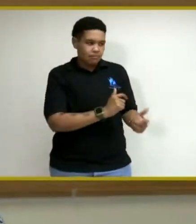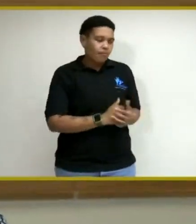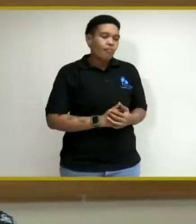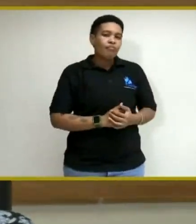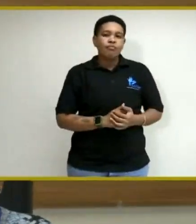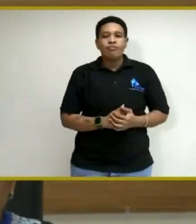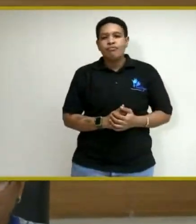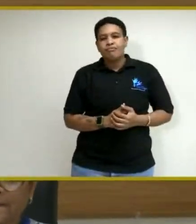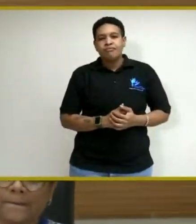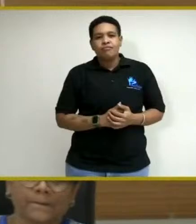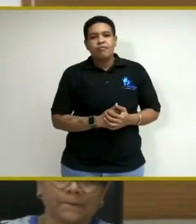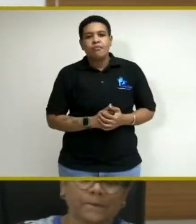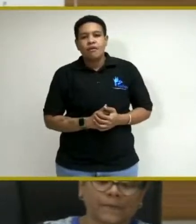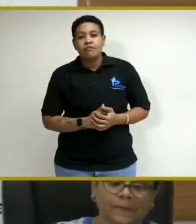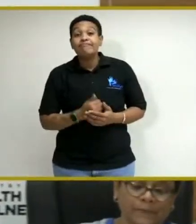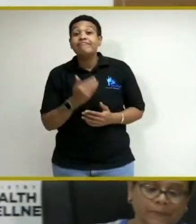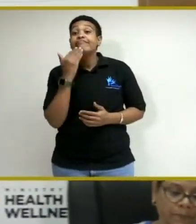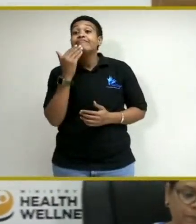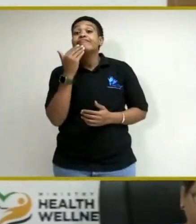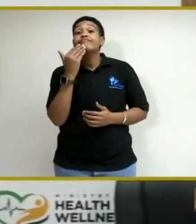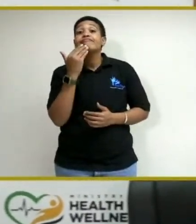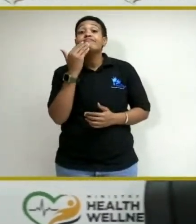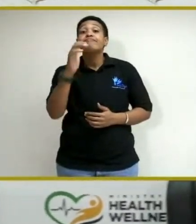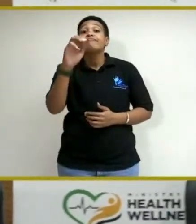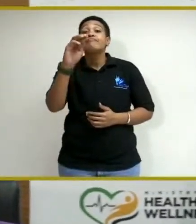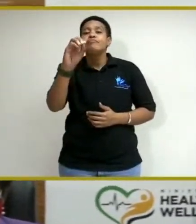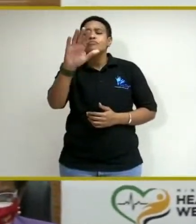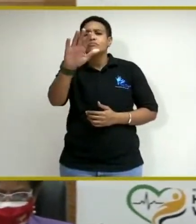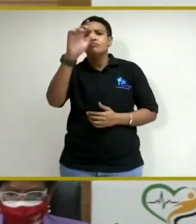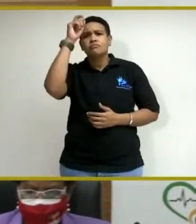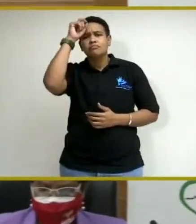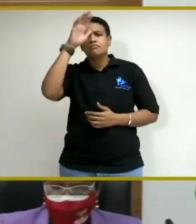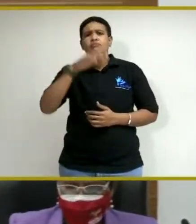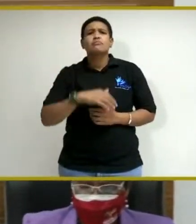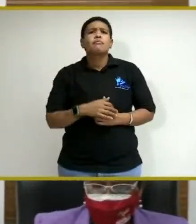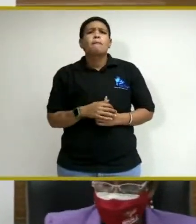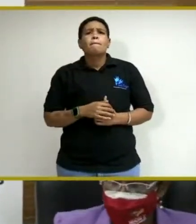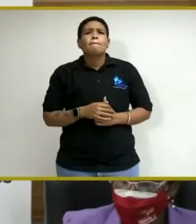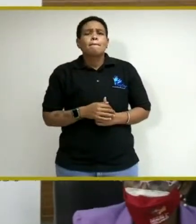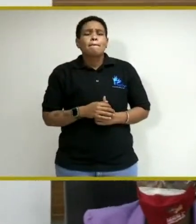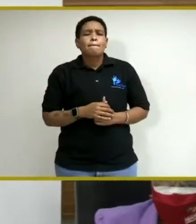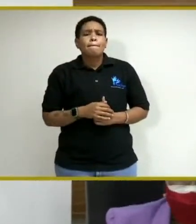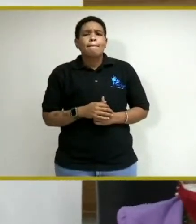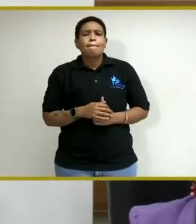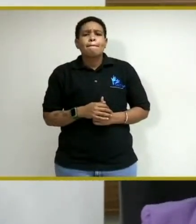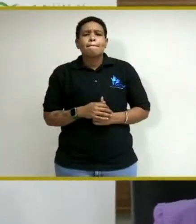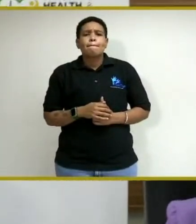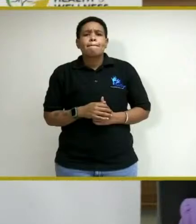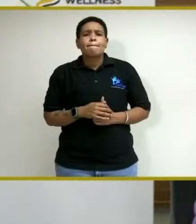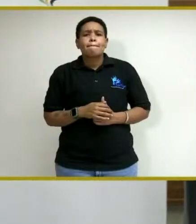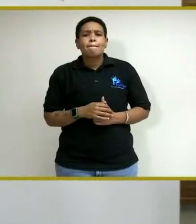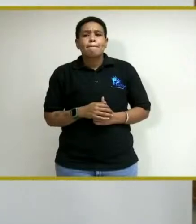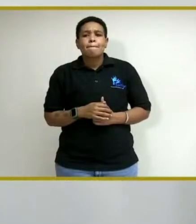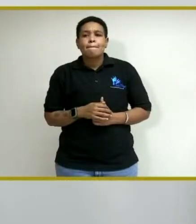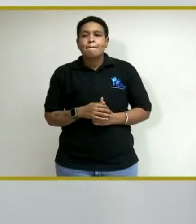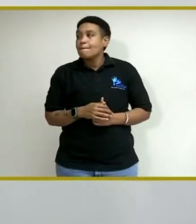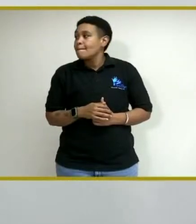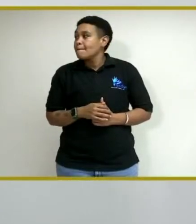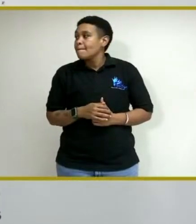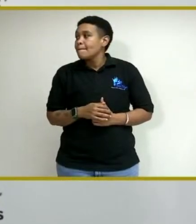Thank you very much, CMO. Now, we've been having these press